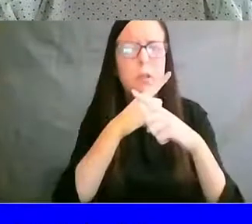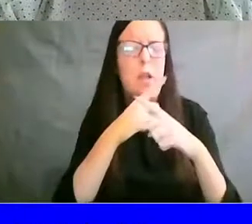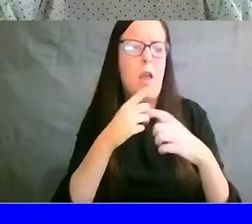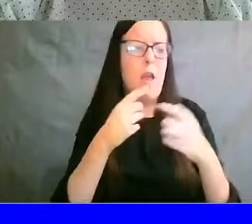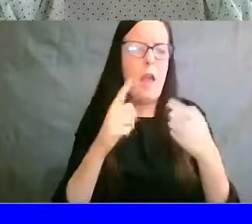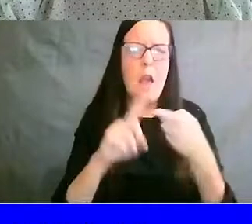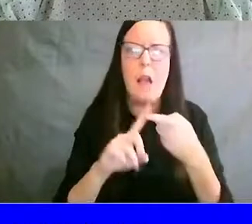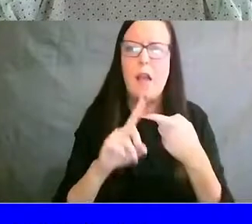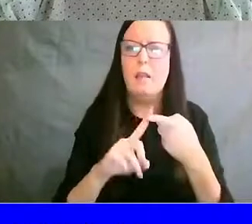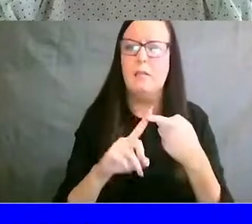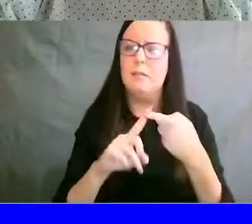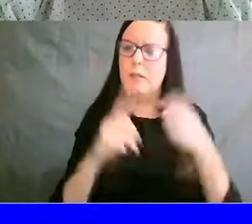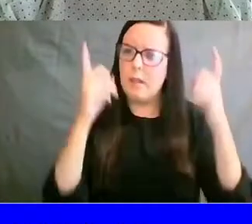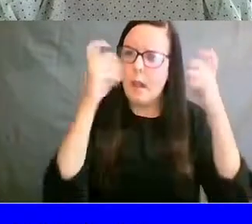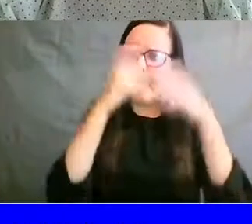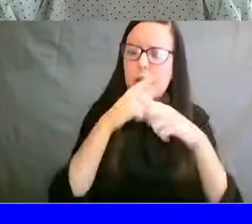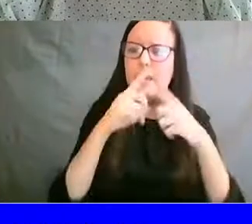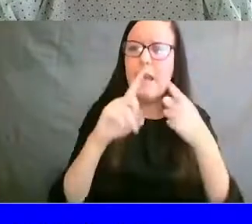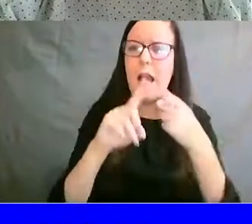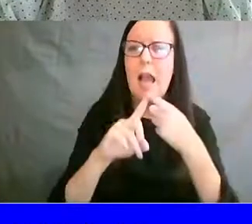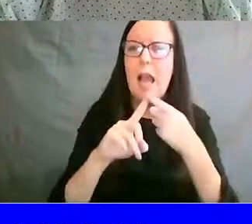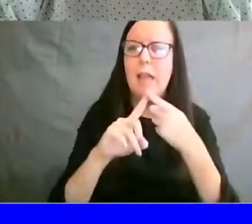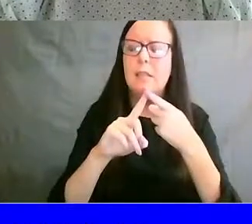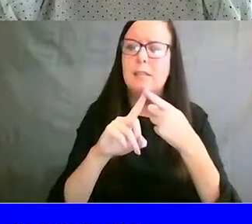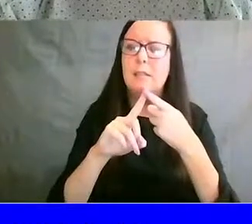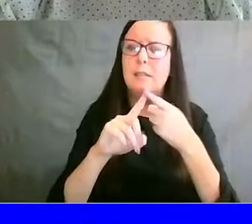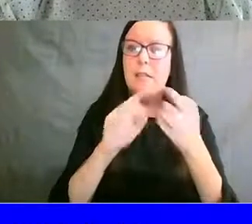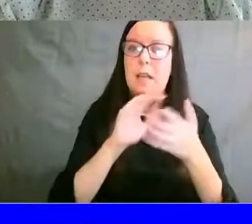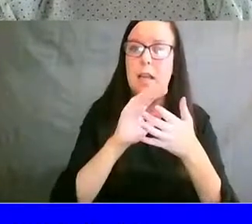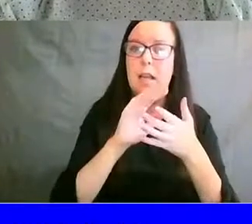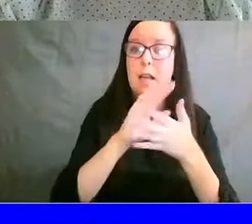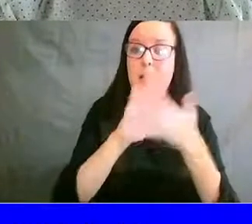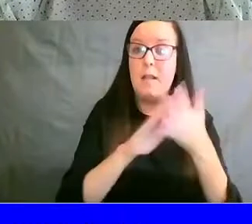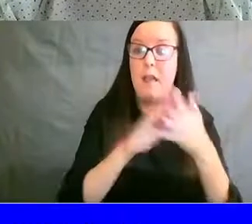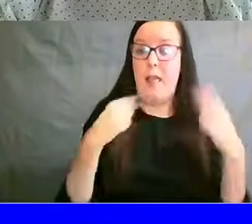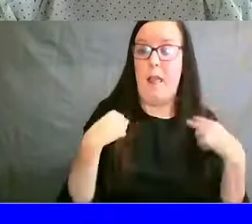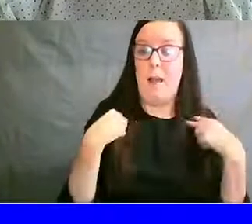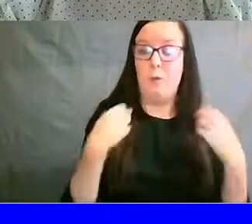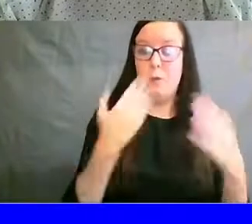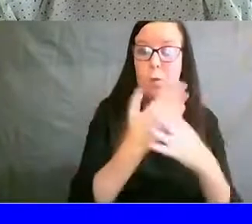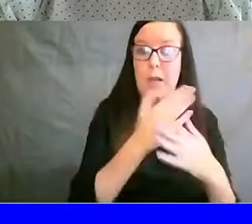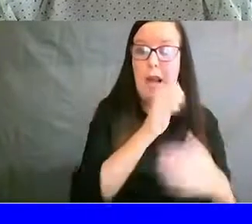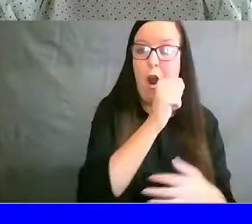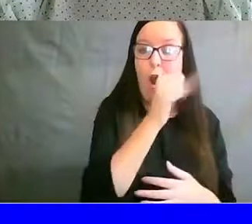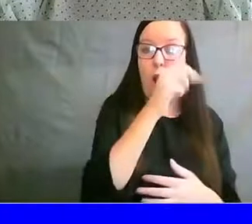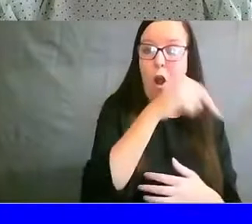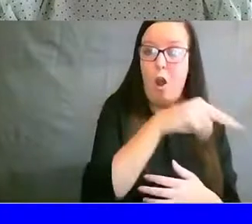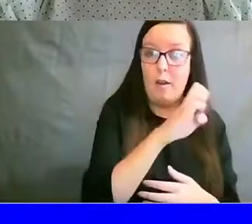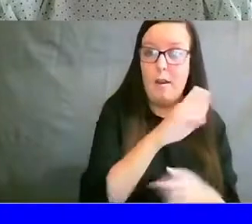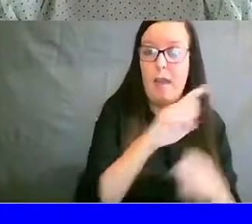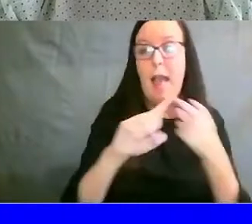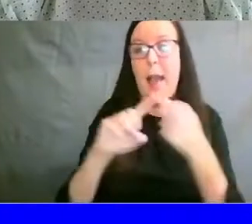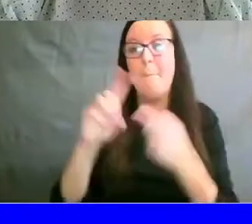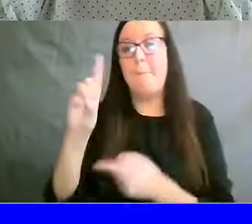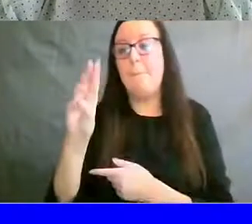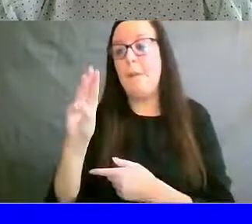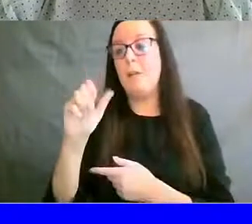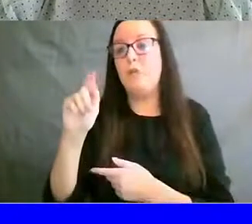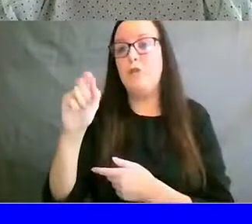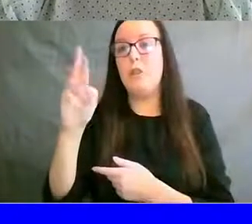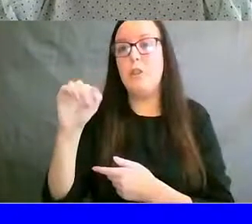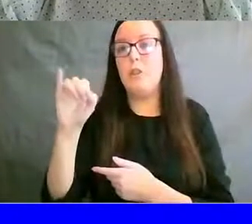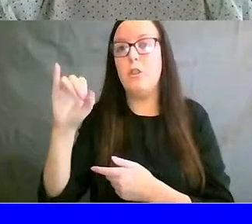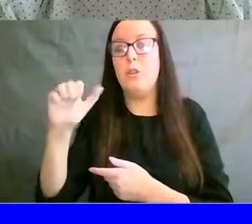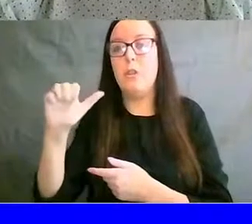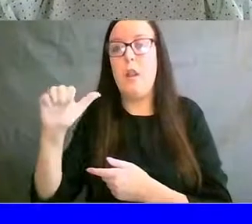kind of in the sandwich here between Áine and Patricia, and I suppose where it comes, both come into play is the importance of having the